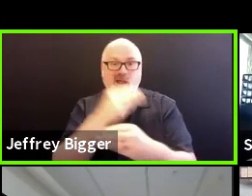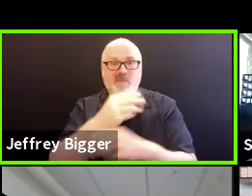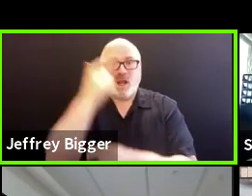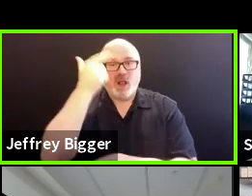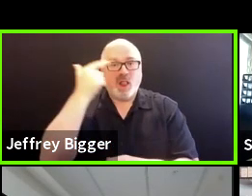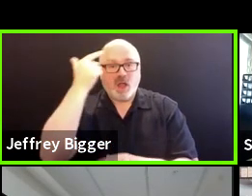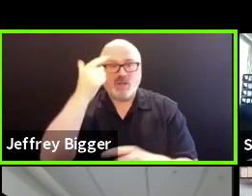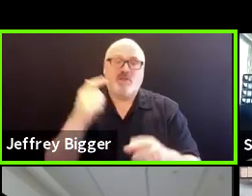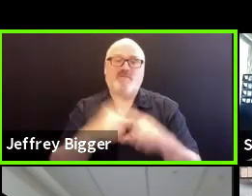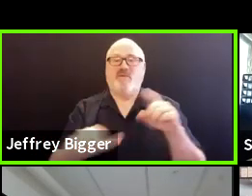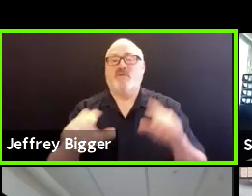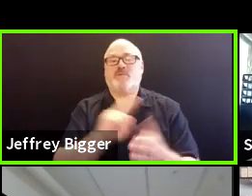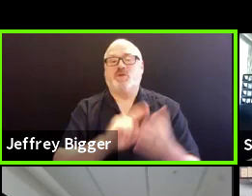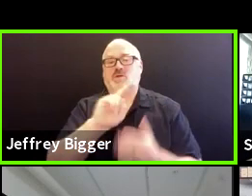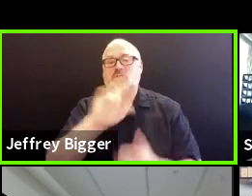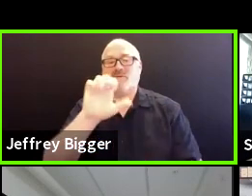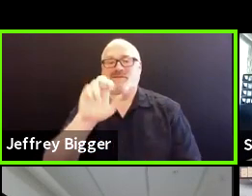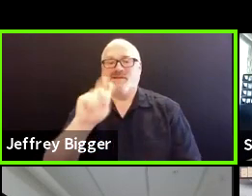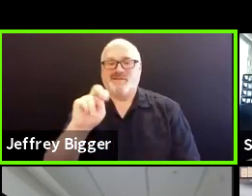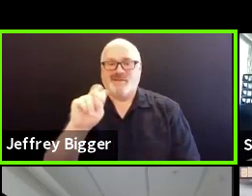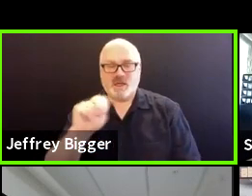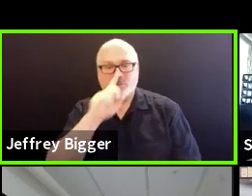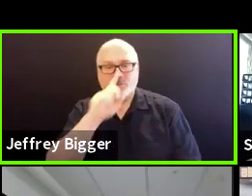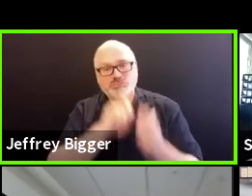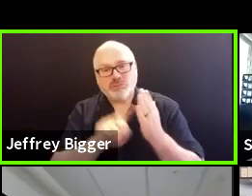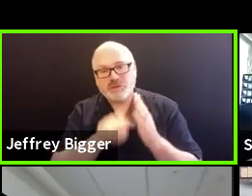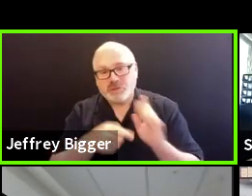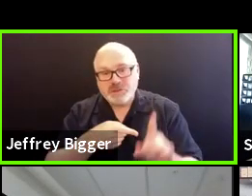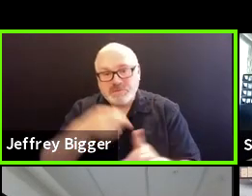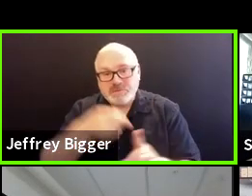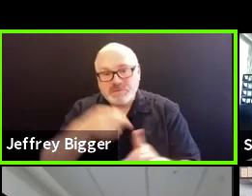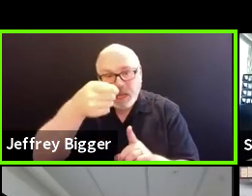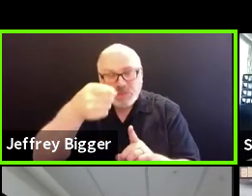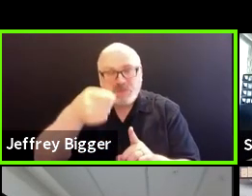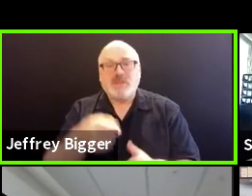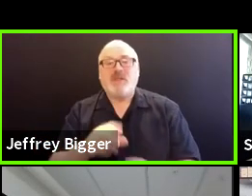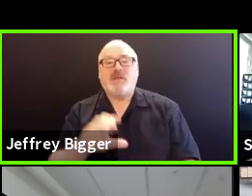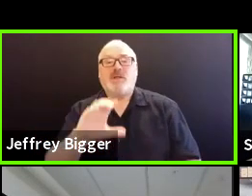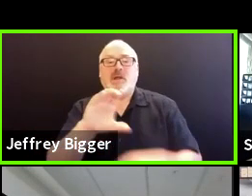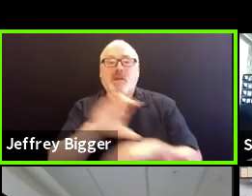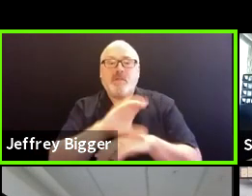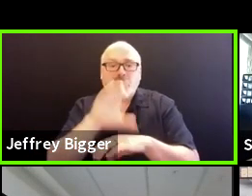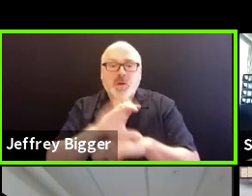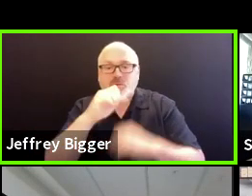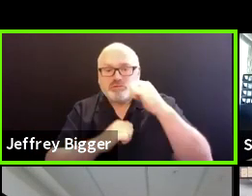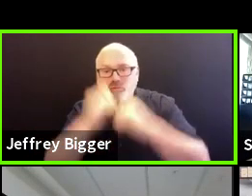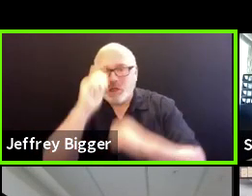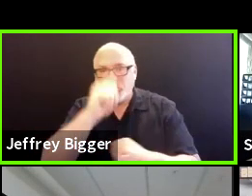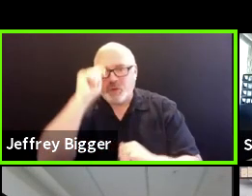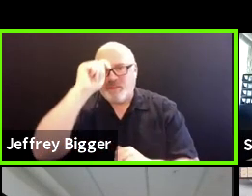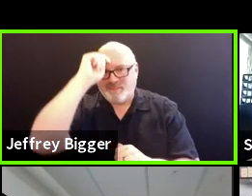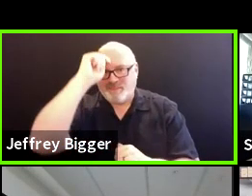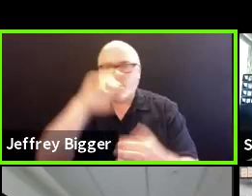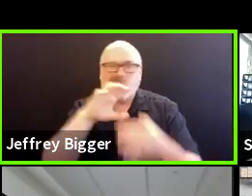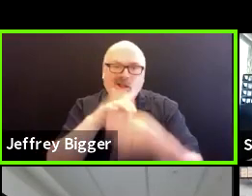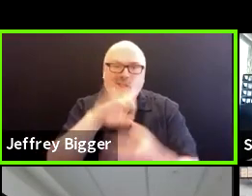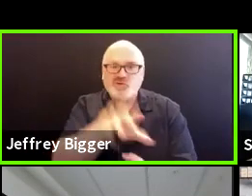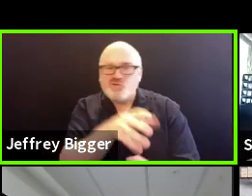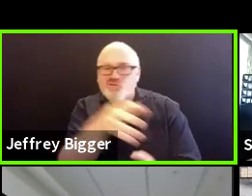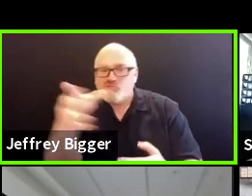Connecticut. His research specialty is computable structure theory, including connections to graph theory and